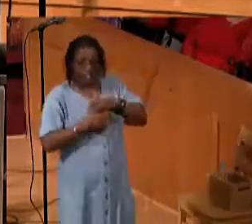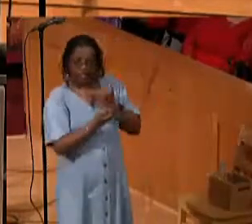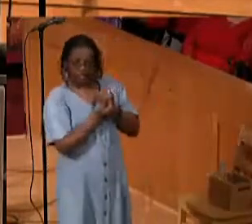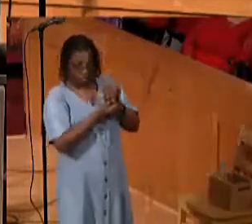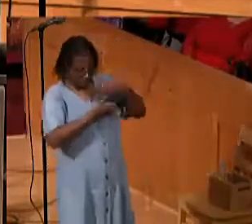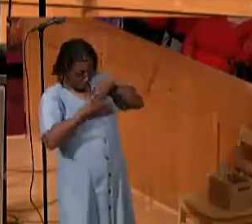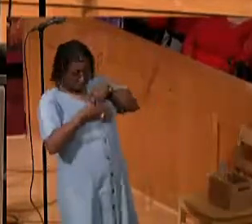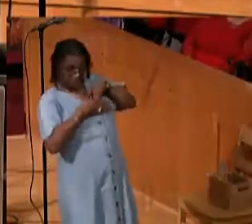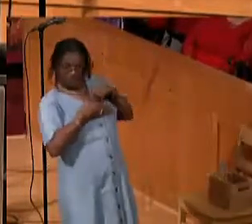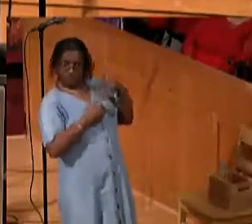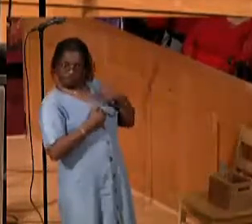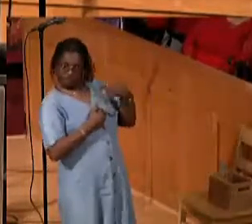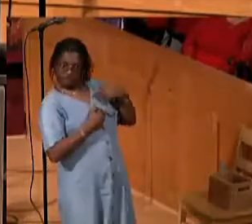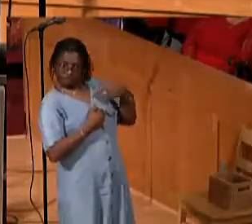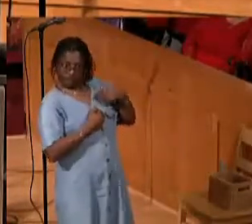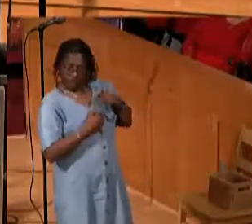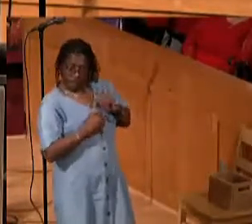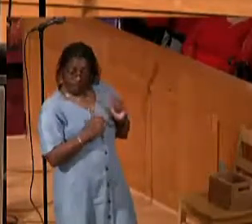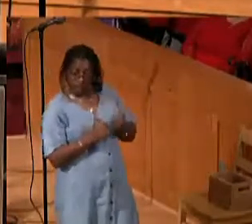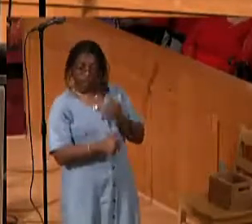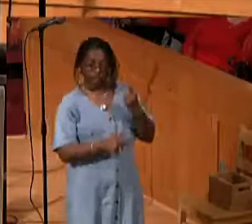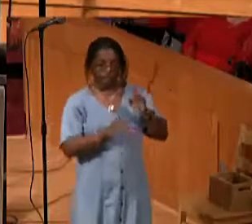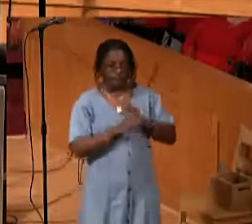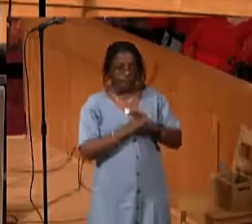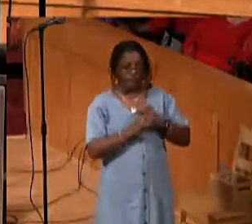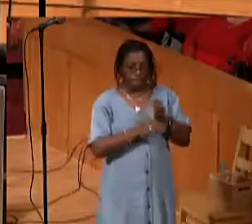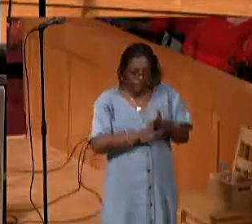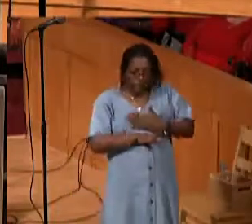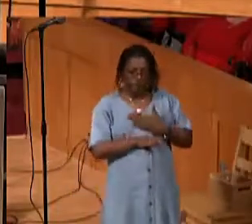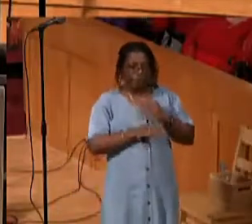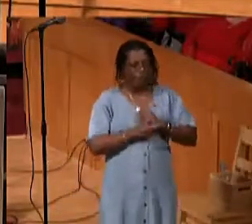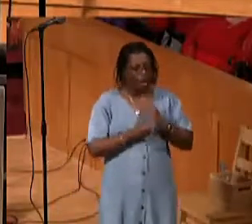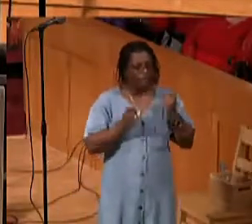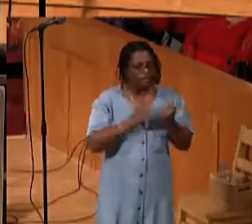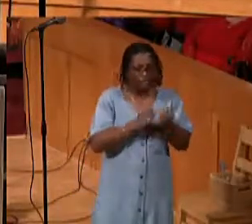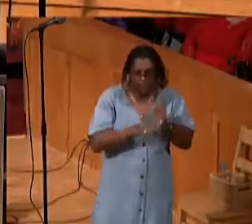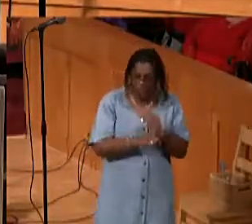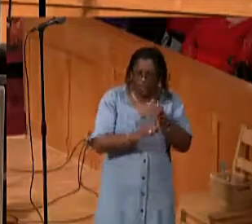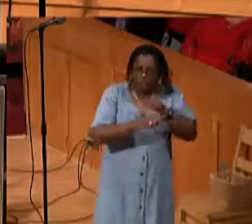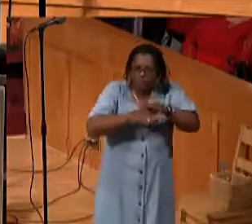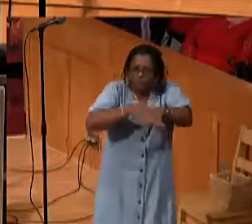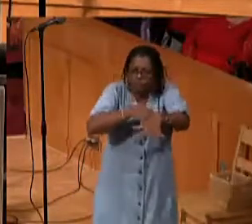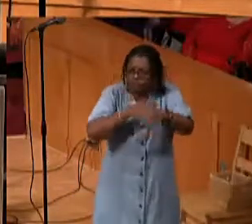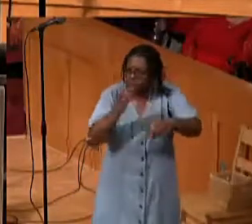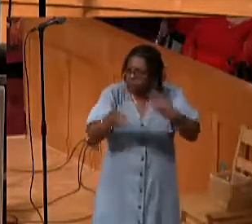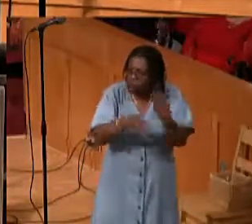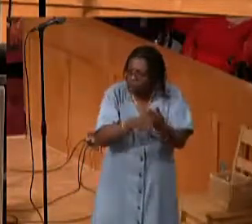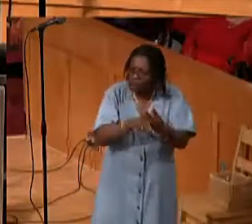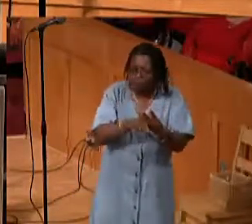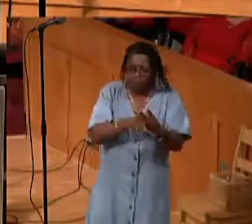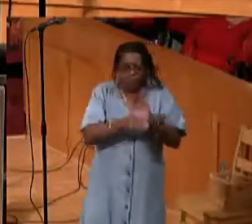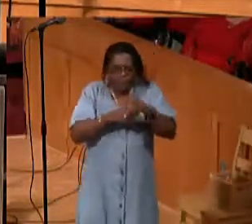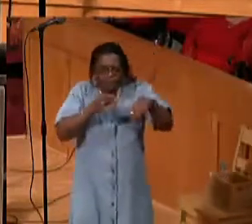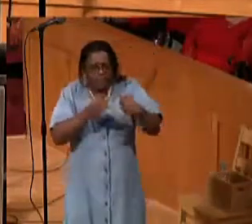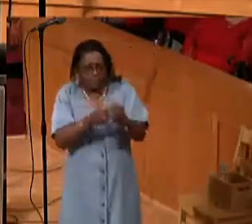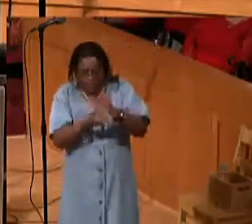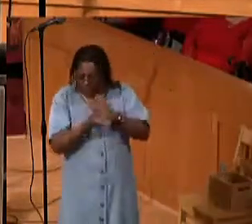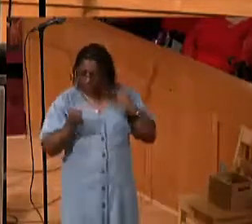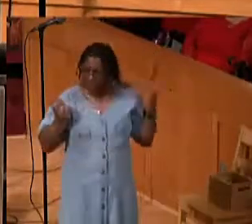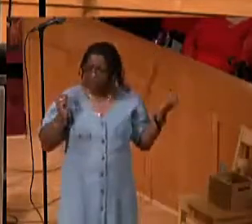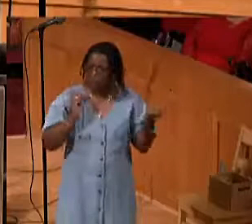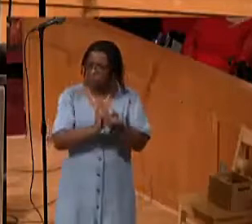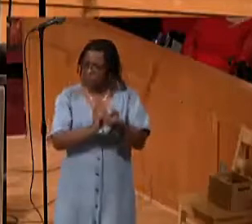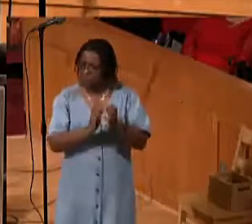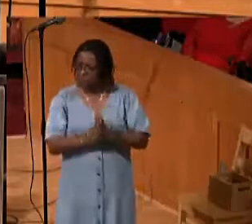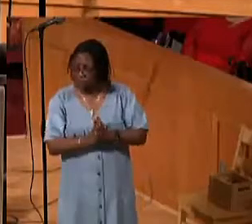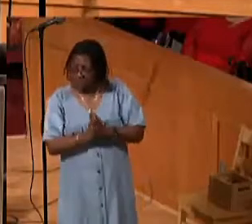Every Christian movie knows this. Amen. It's about transformation, y'all. I said it's about transformation. And I don't